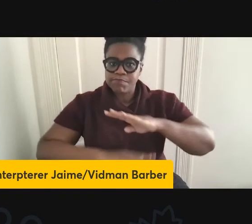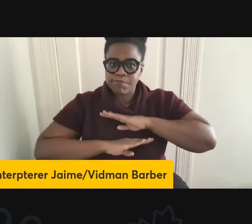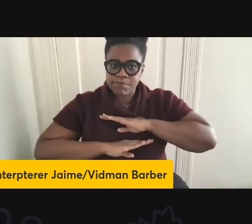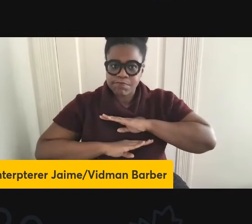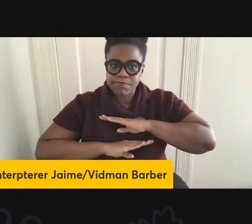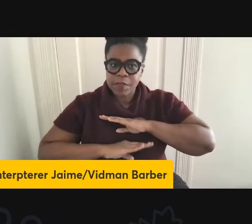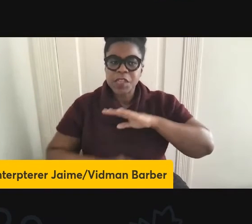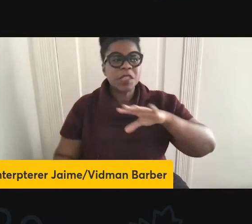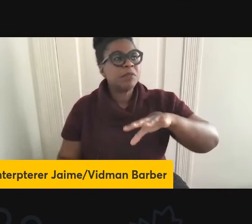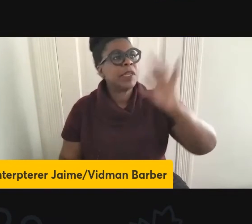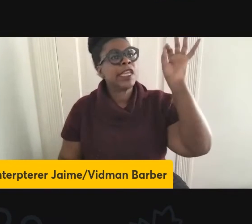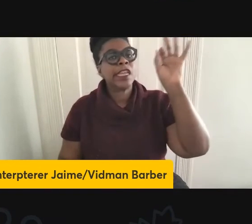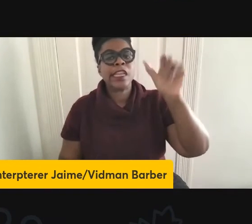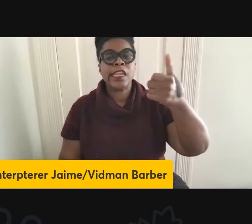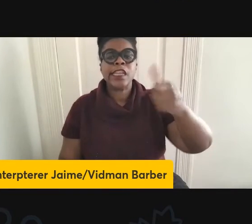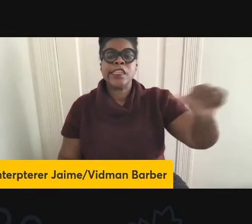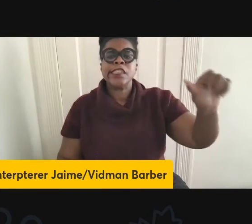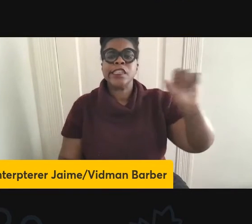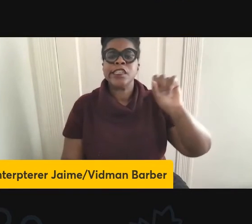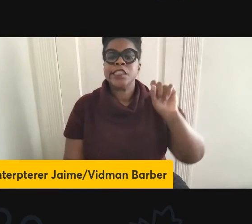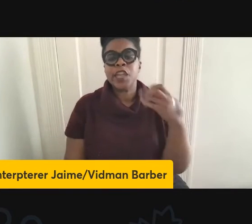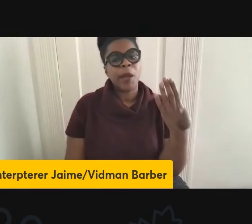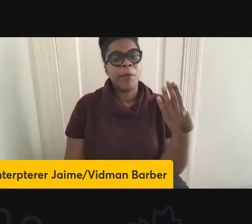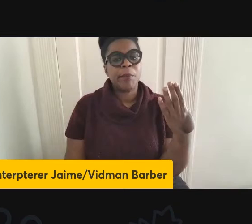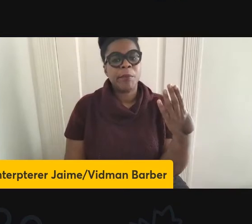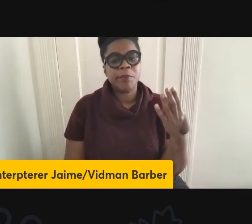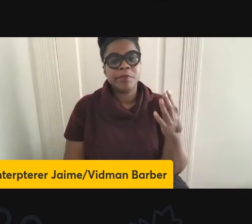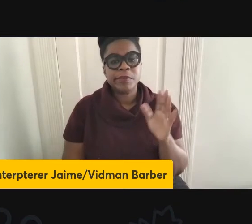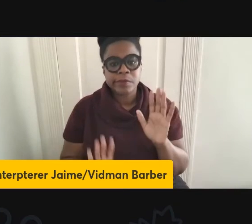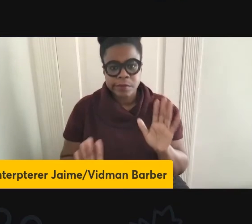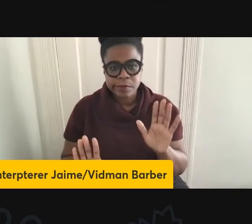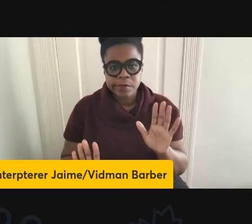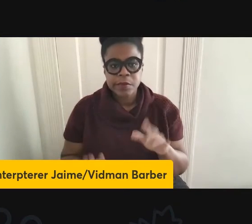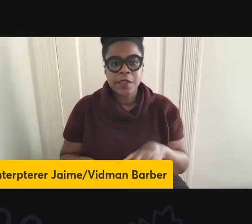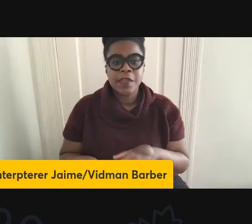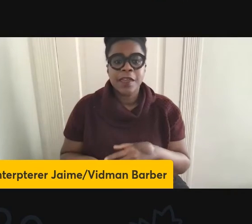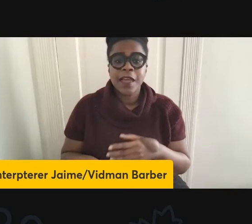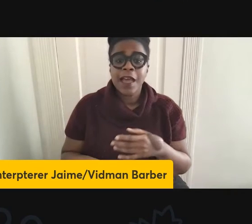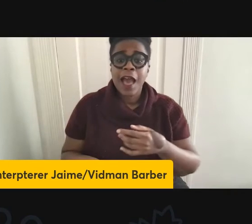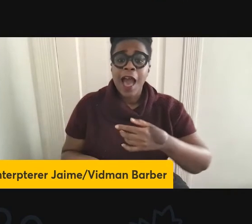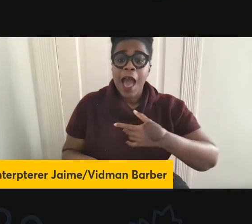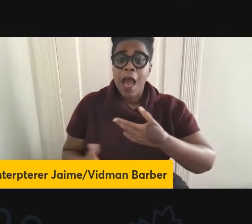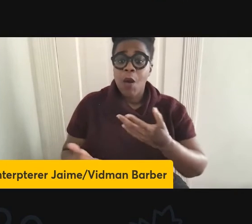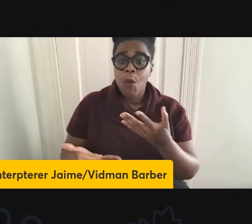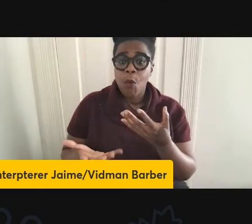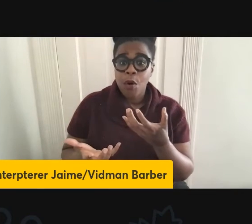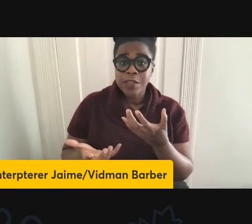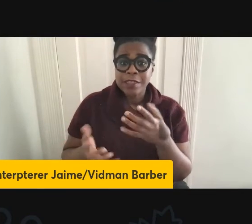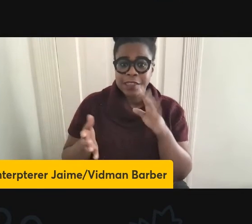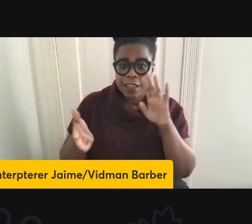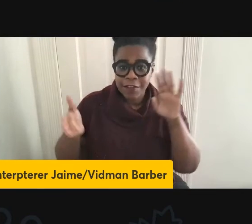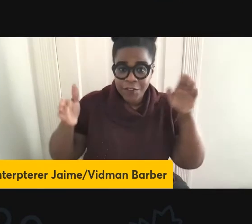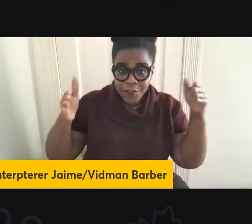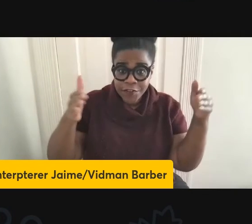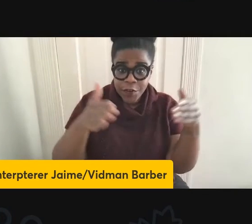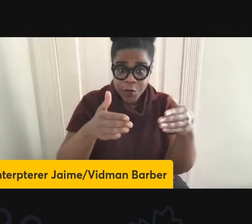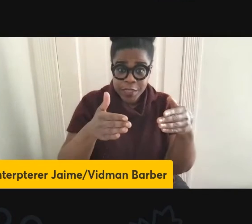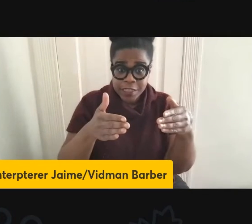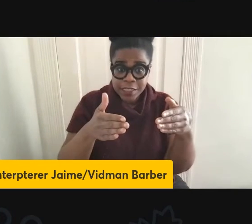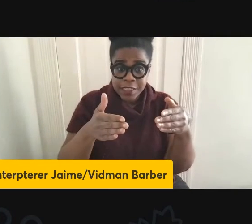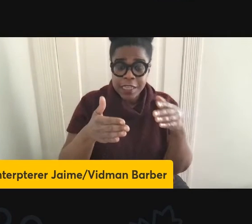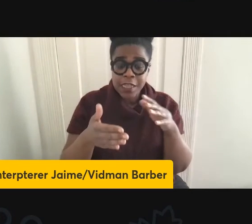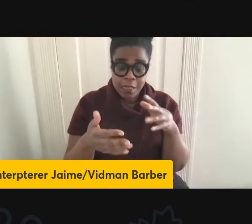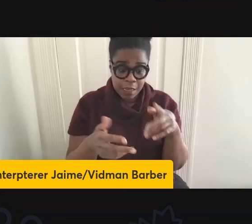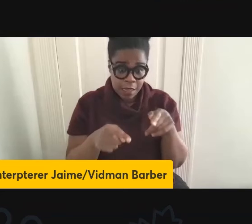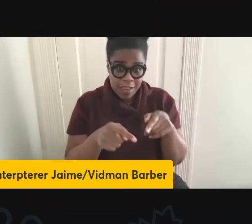picking a career path, right? And so I will say focus on what